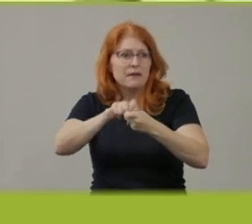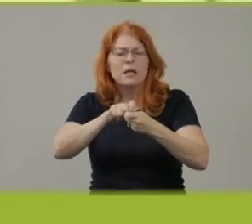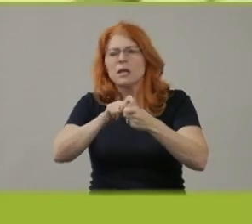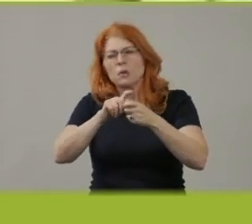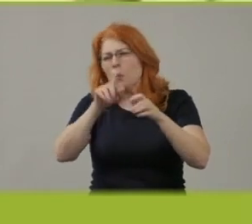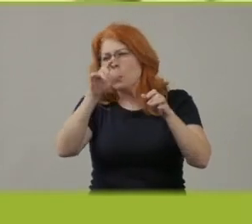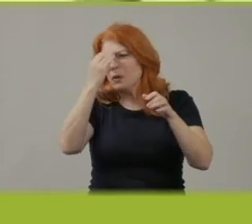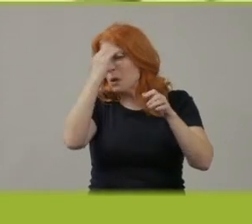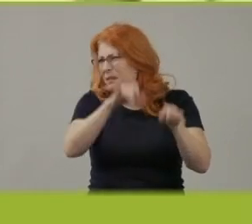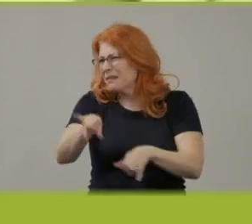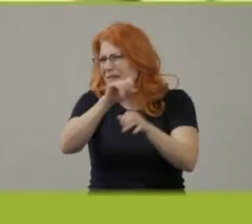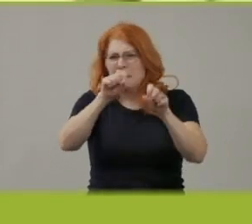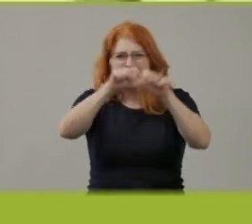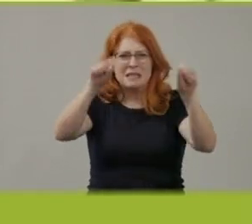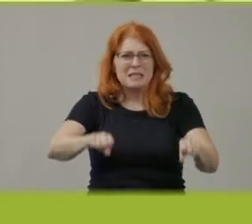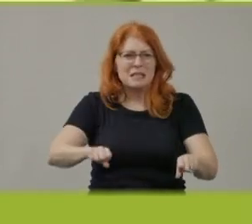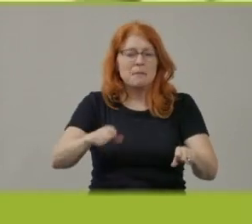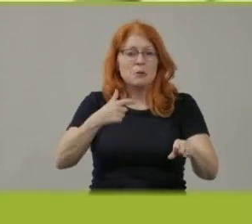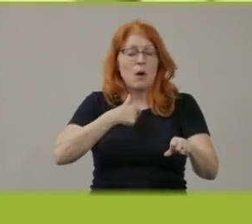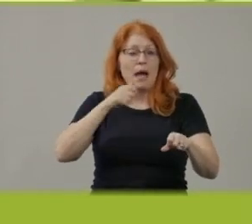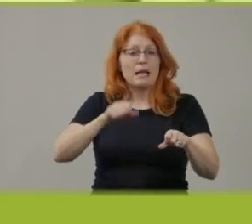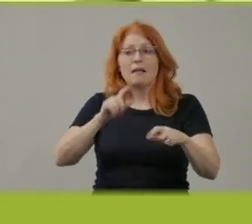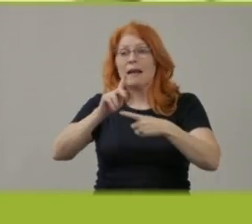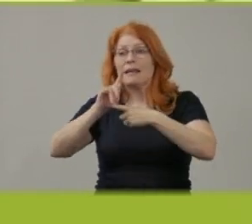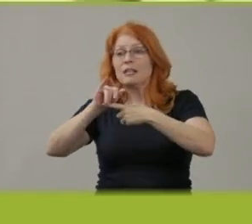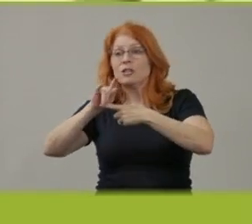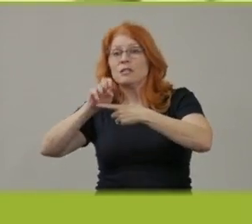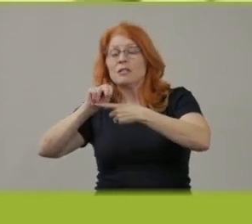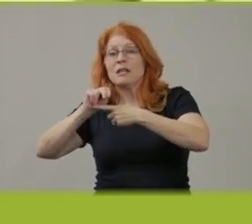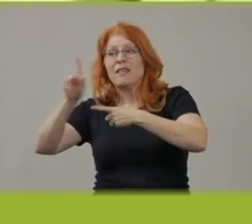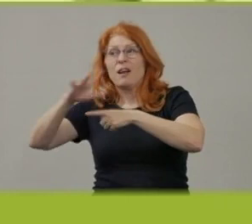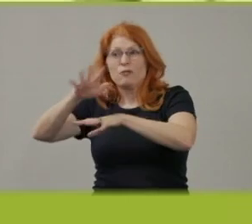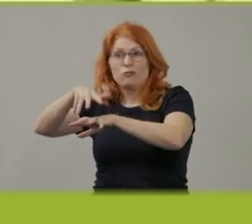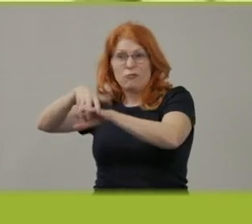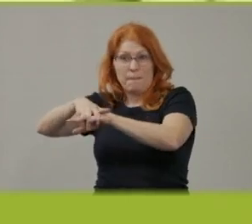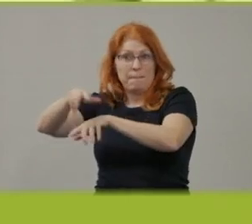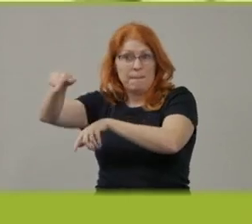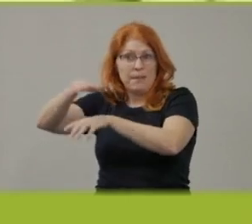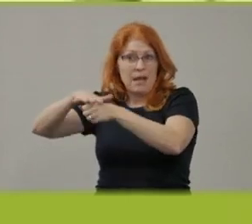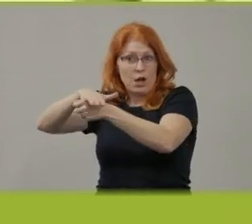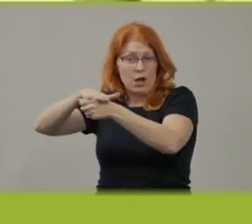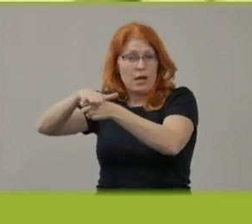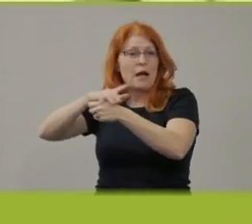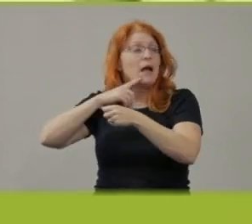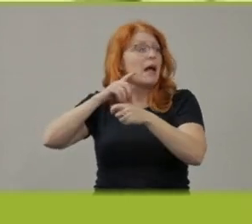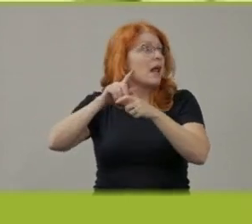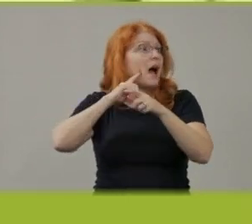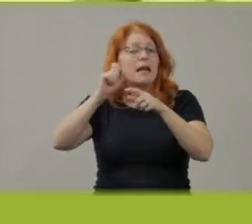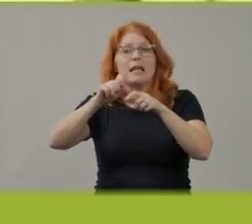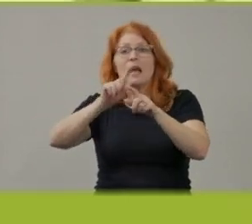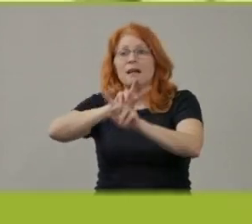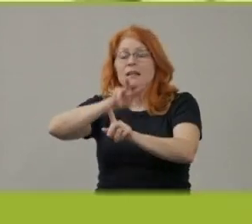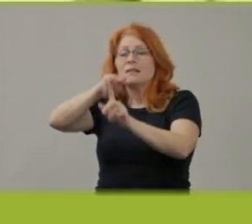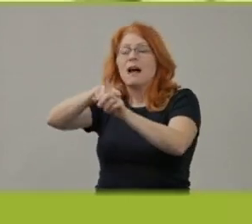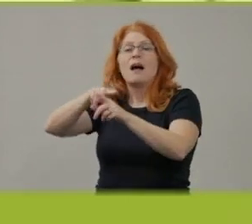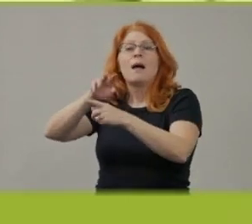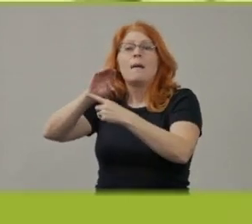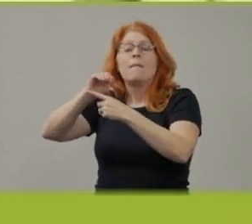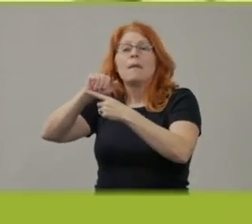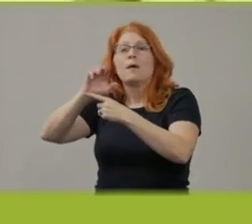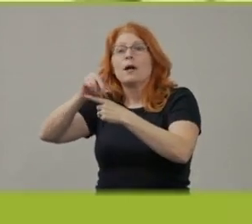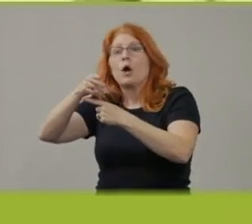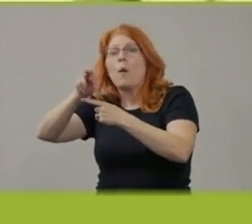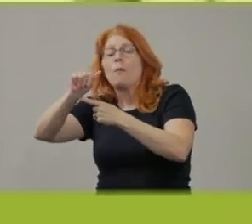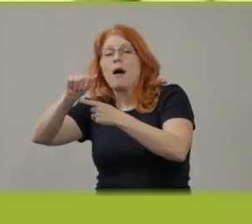system. So I can deploy to where Kirsten is at the tribe, and I can deploy to Maricopa County, or I could deploy up